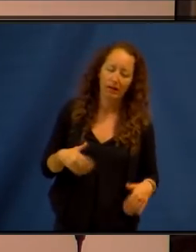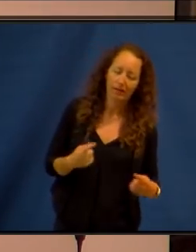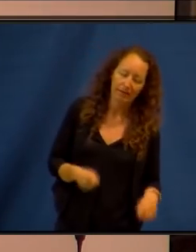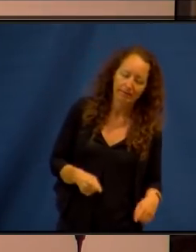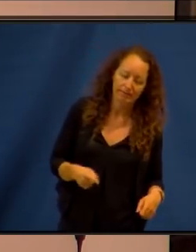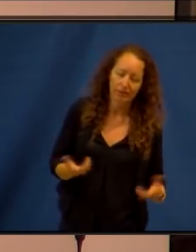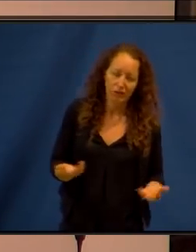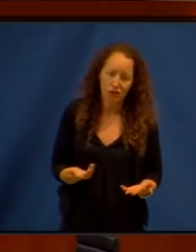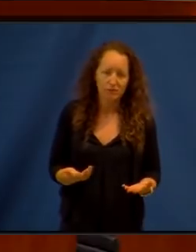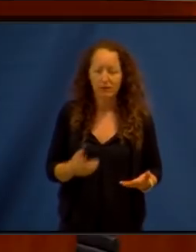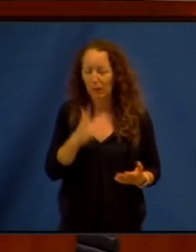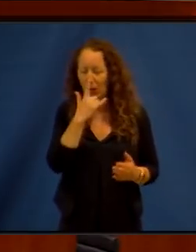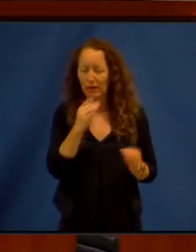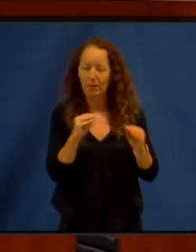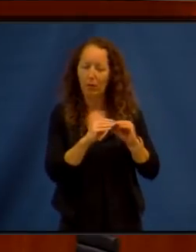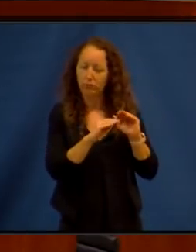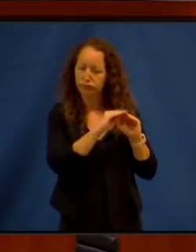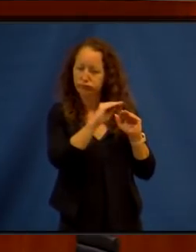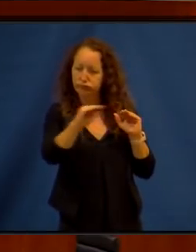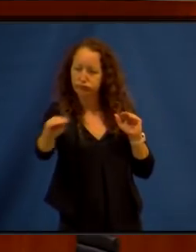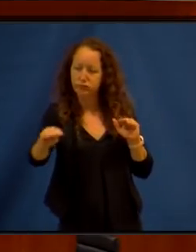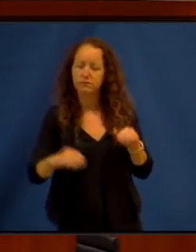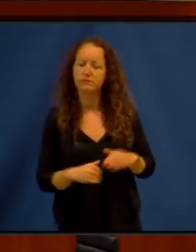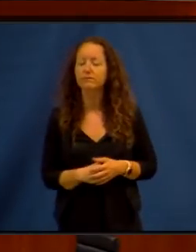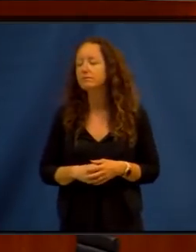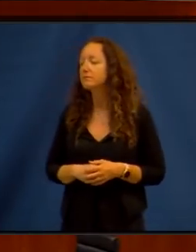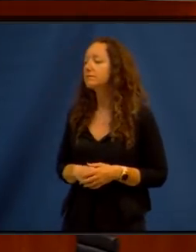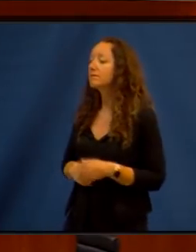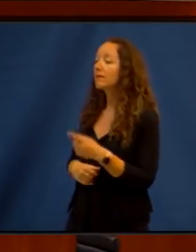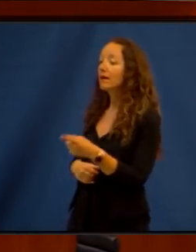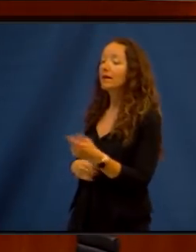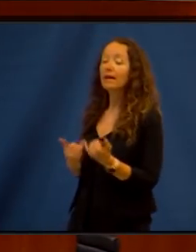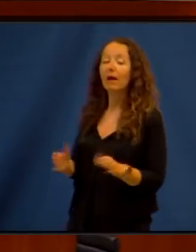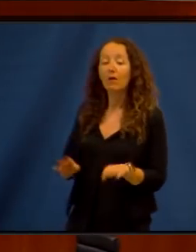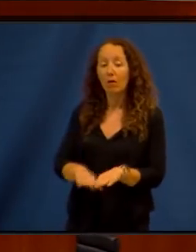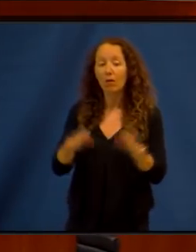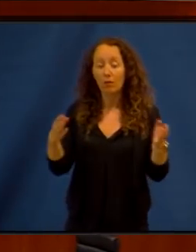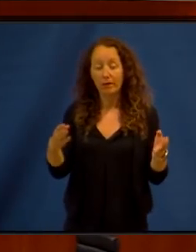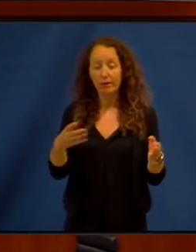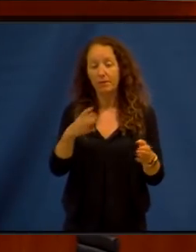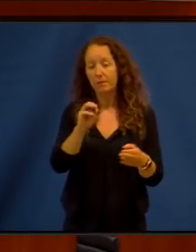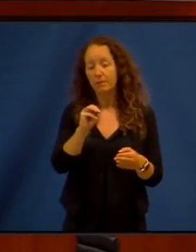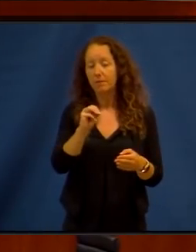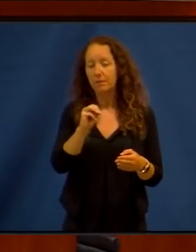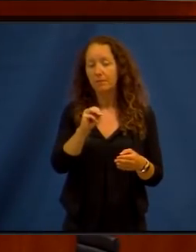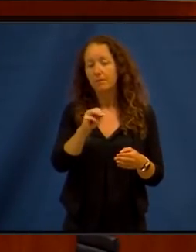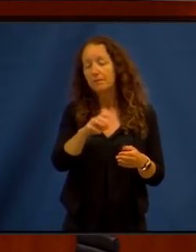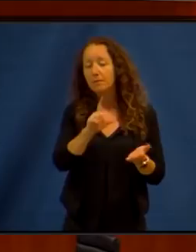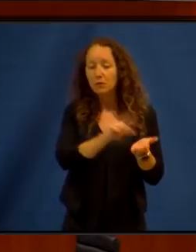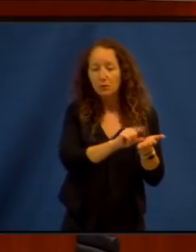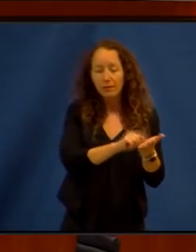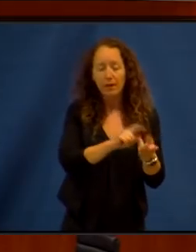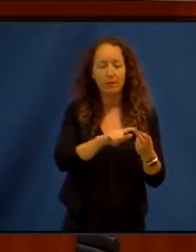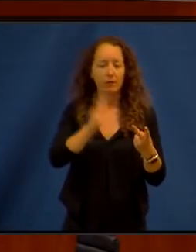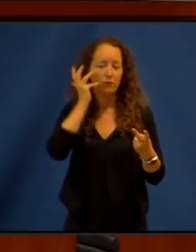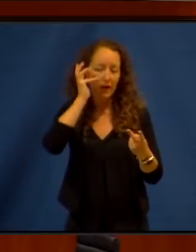you. All right, we're going to take questions from our press. I'm not sure who is on the line yet, but I'll start out